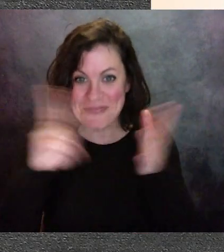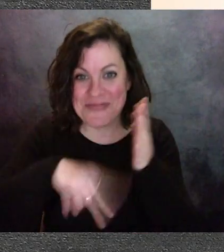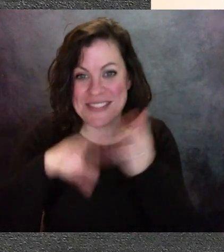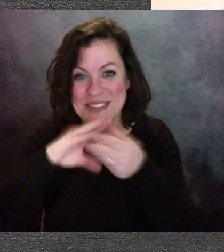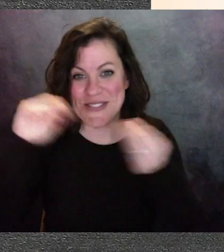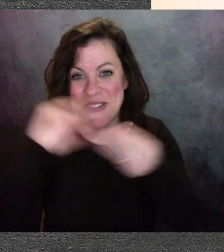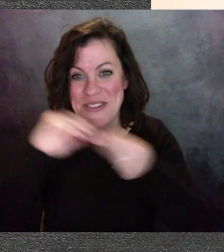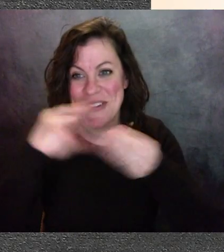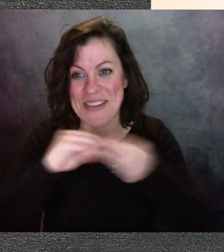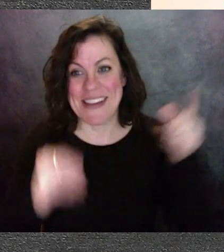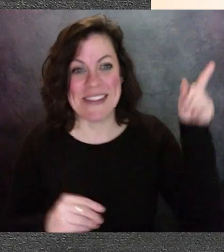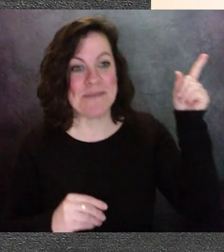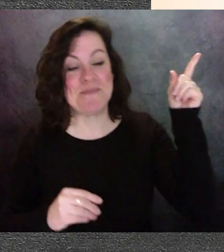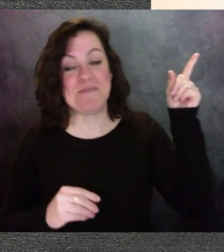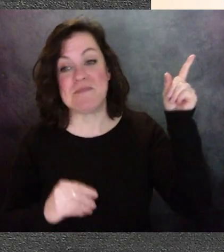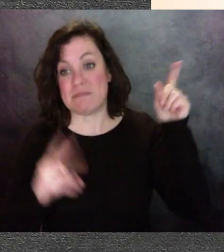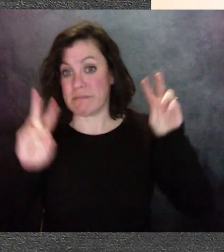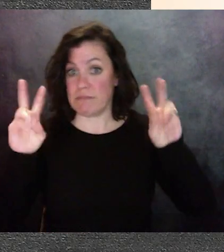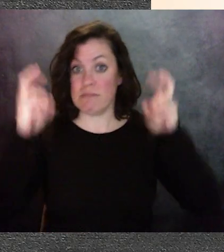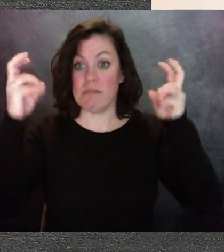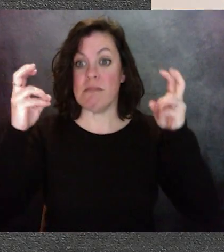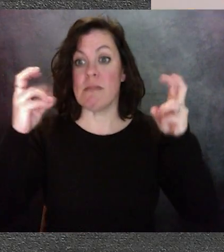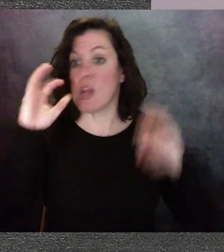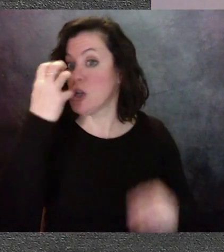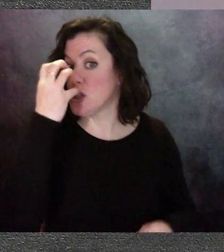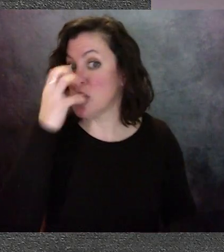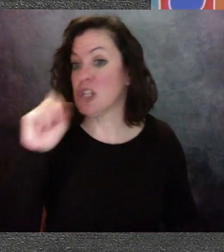Circus Shapes by Stuart J. Murphy.